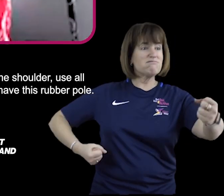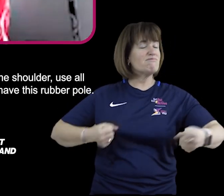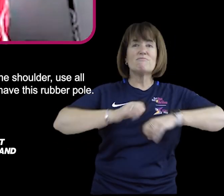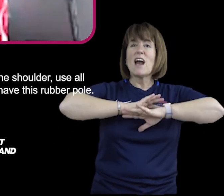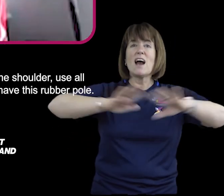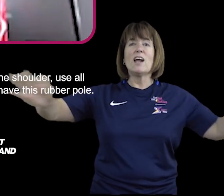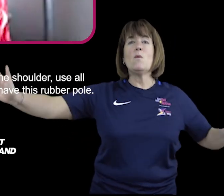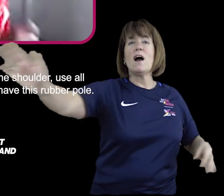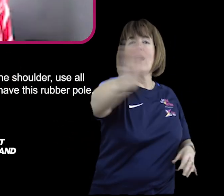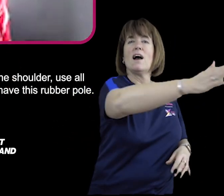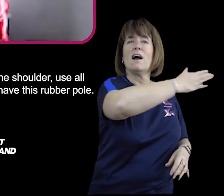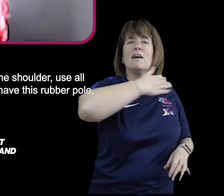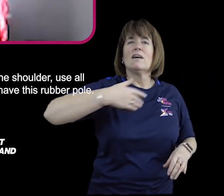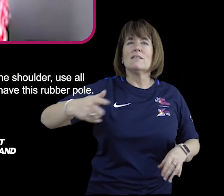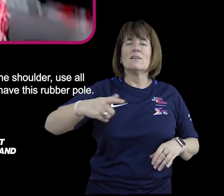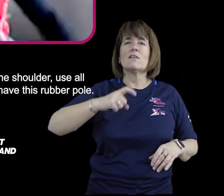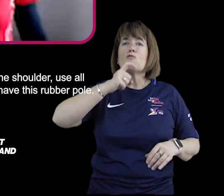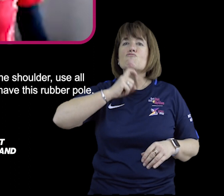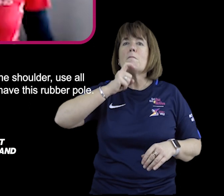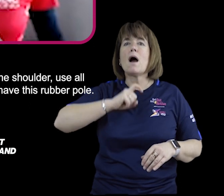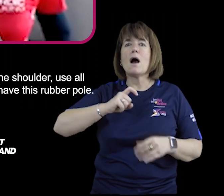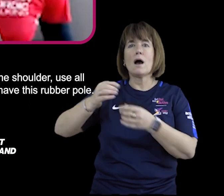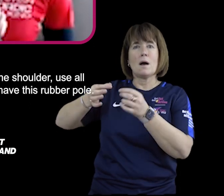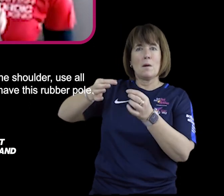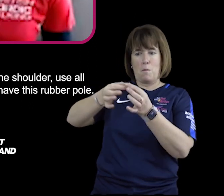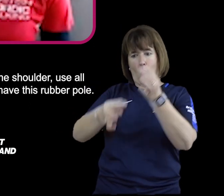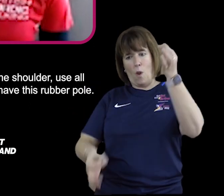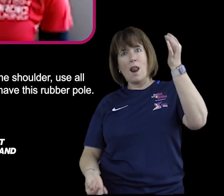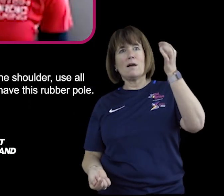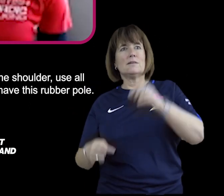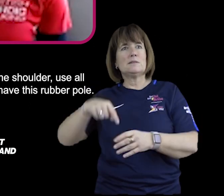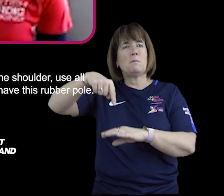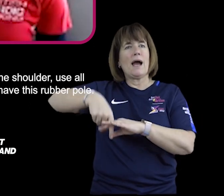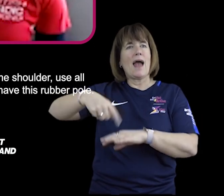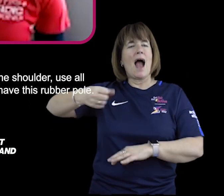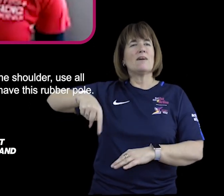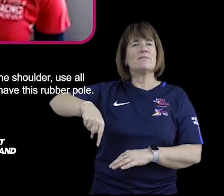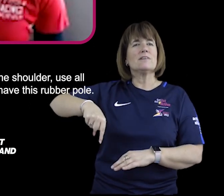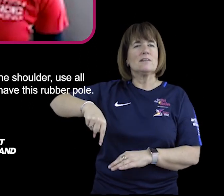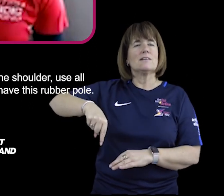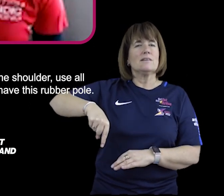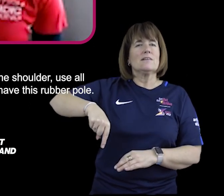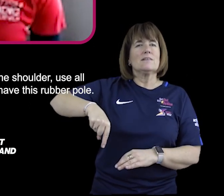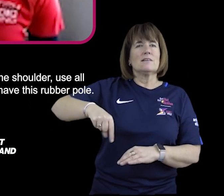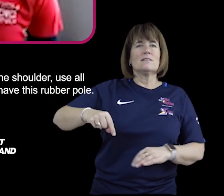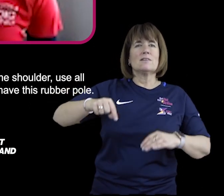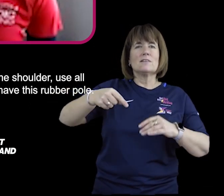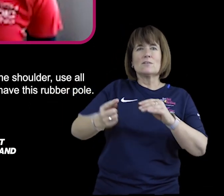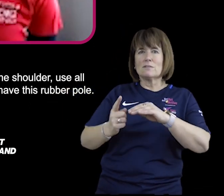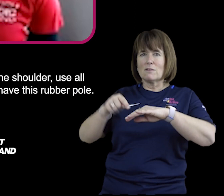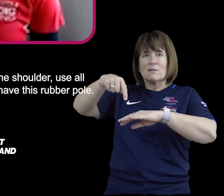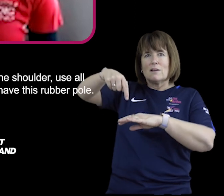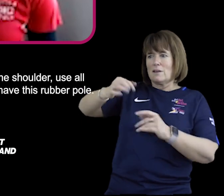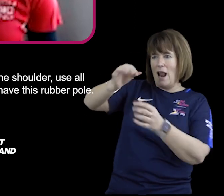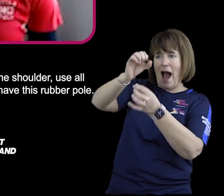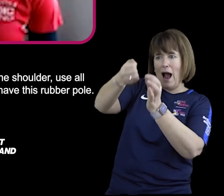shoulder, use all our upper body muscles, and at the end we can do Nordic walking anywhere. So we have this rubber paw. You can